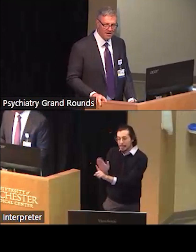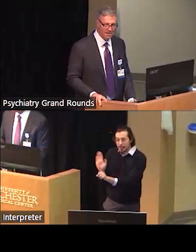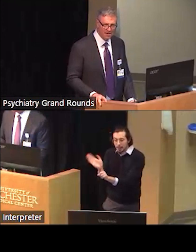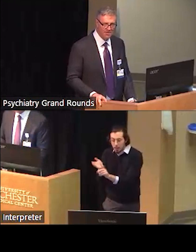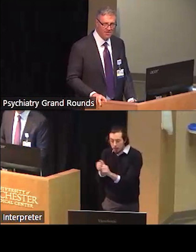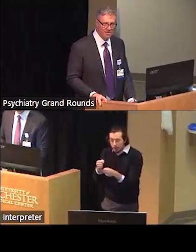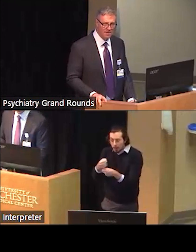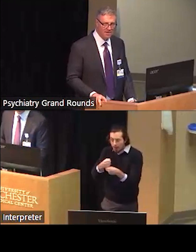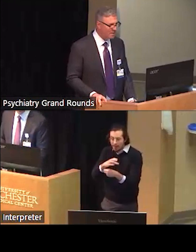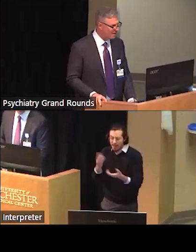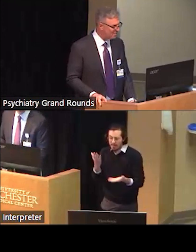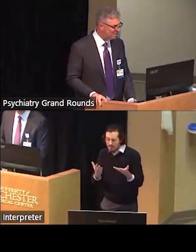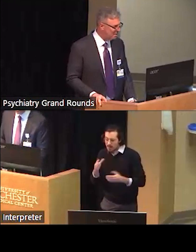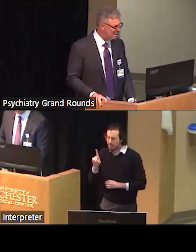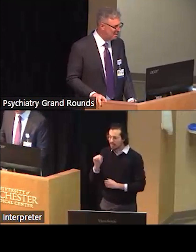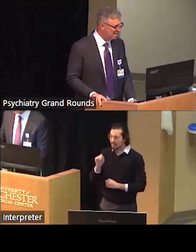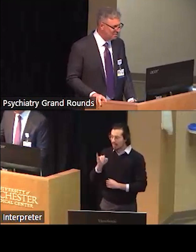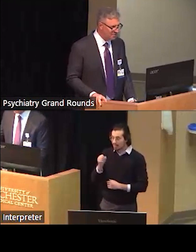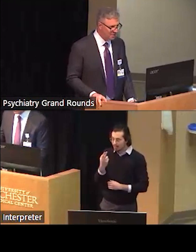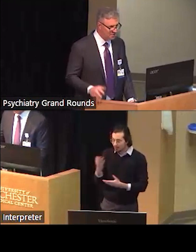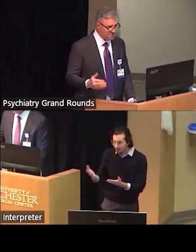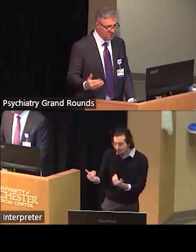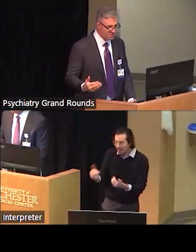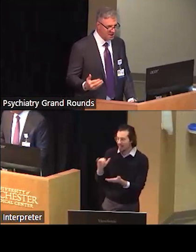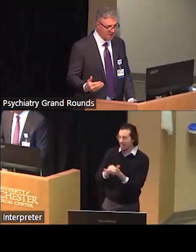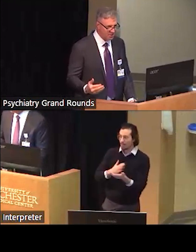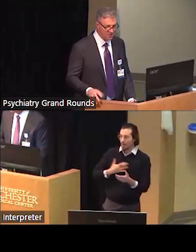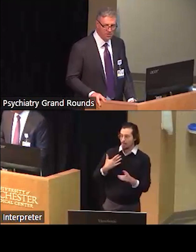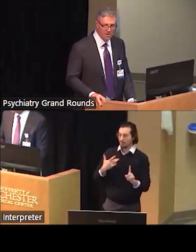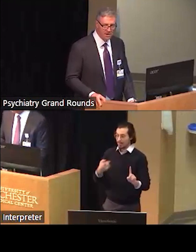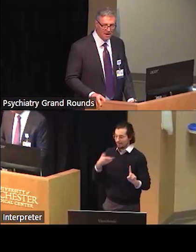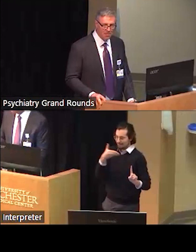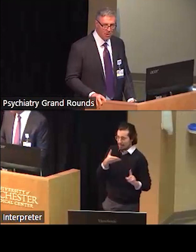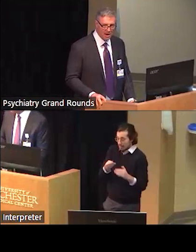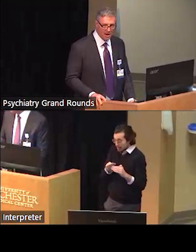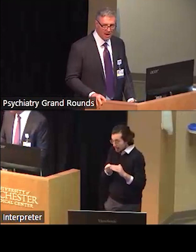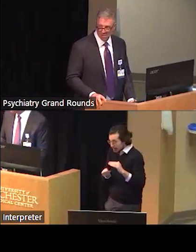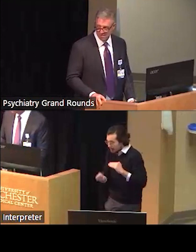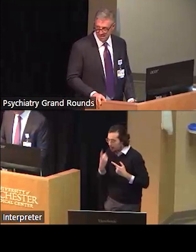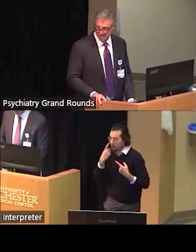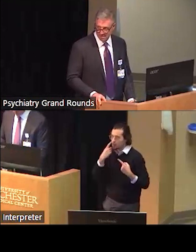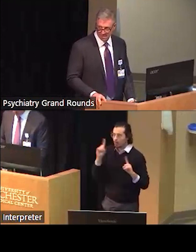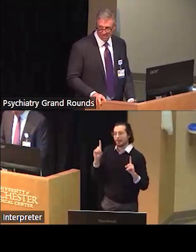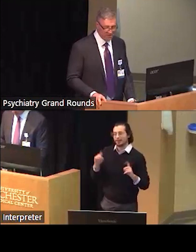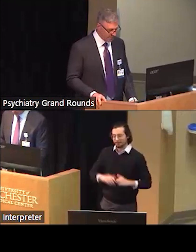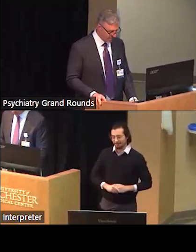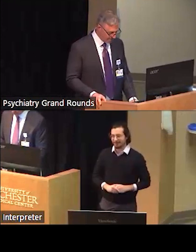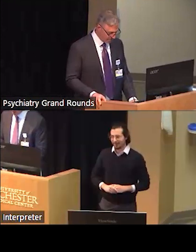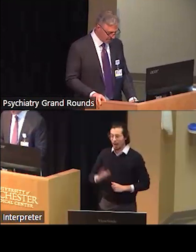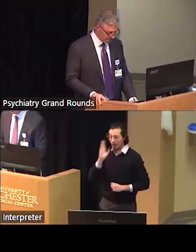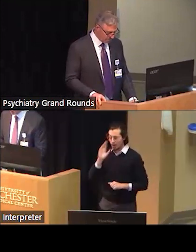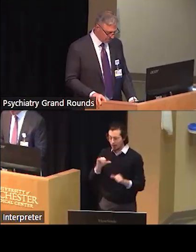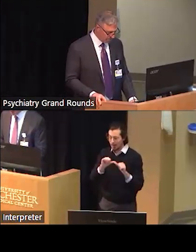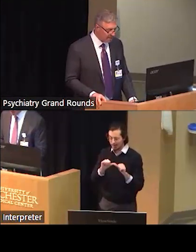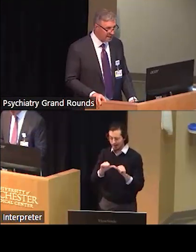coffee and I think a Danish possibly to do so, which is always my go-to bribe, and it worked on Dr. Privitera,